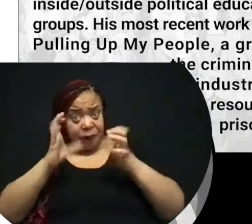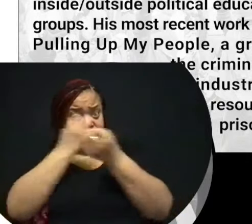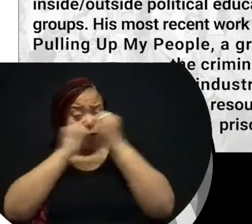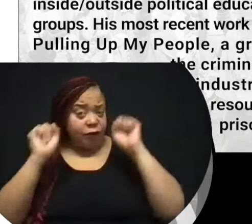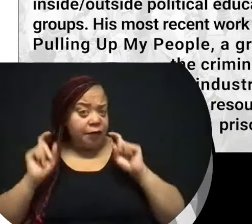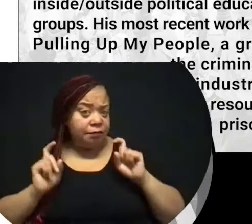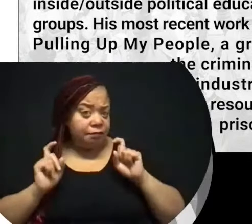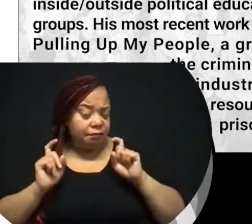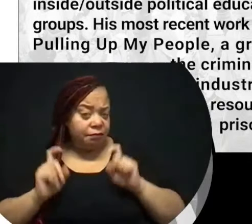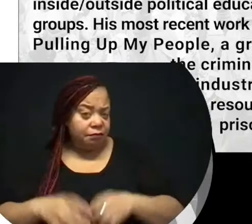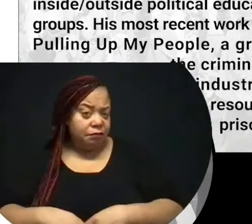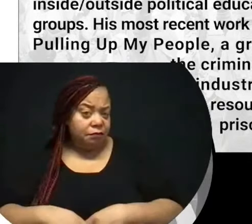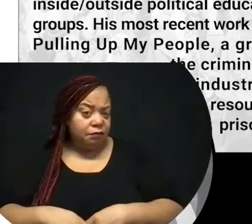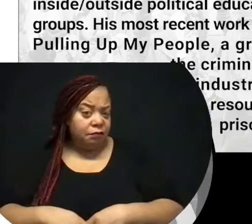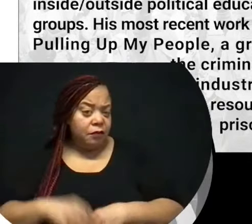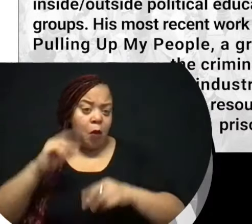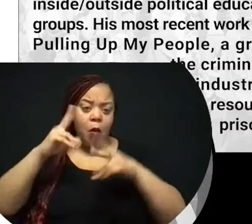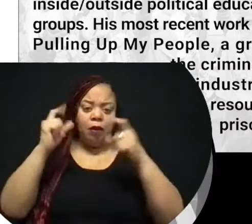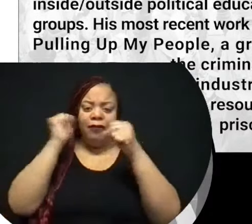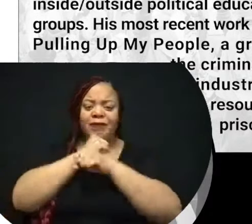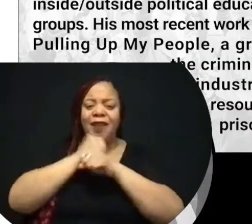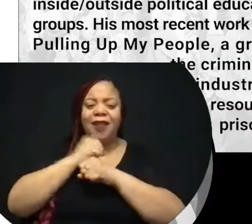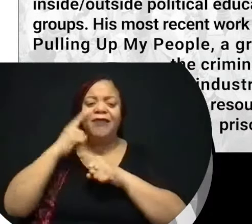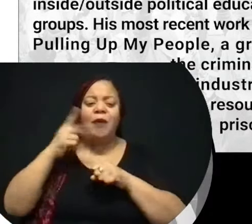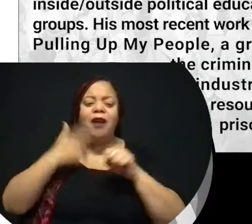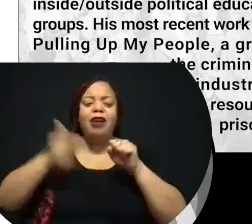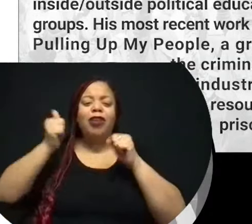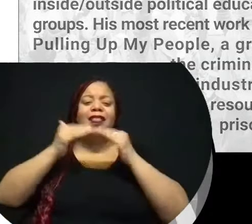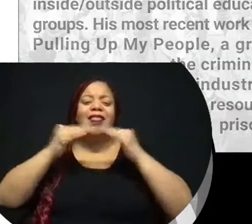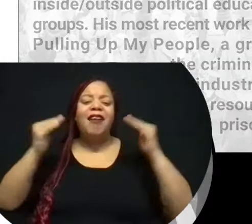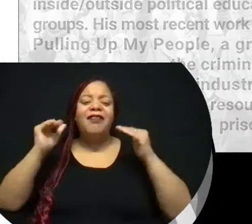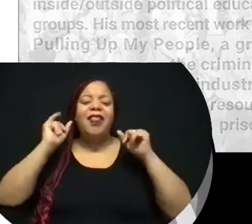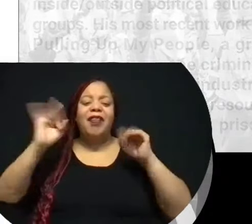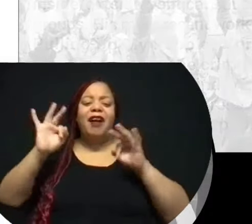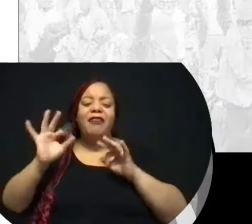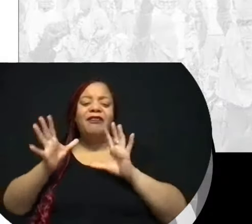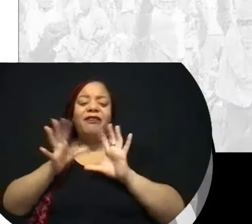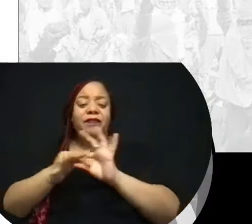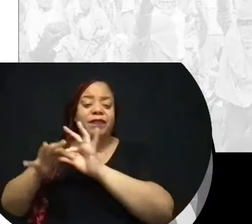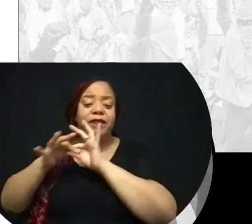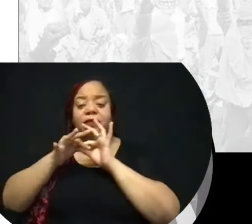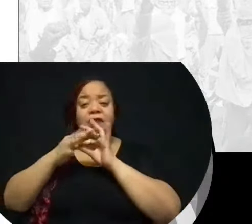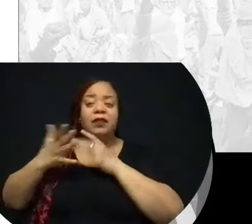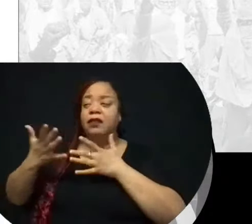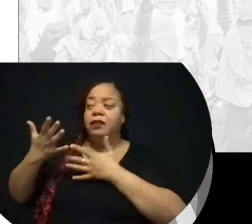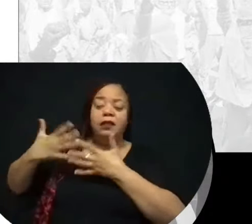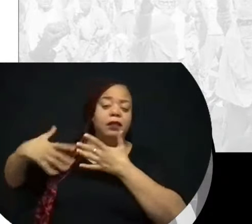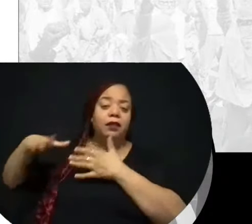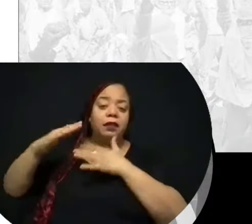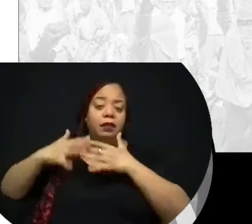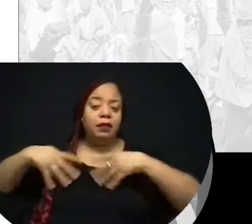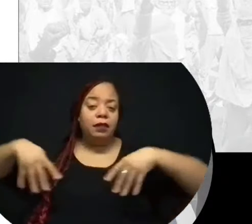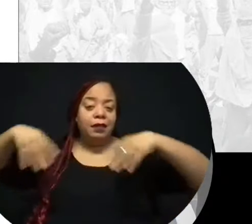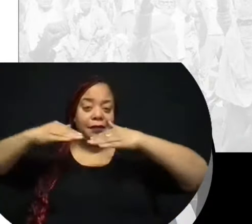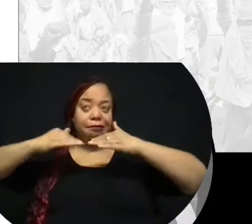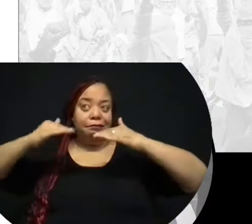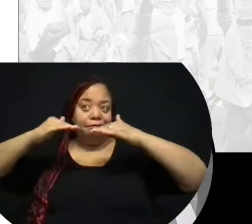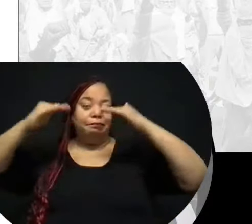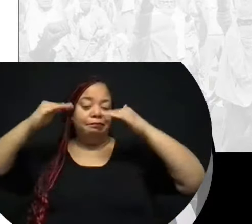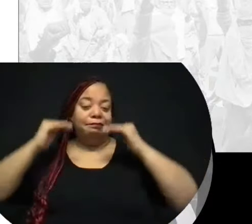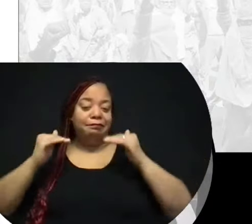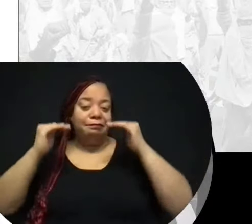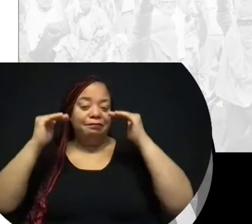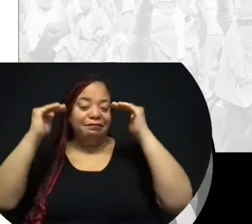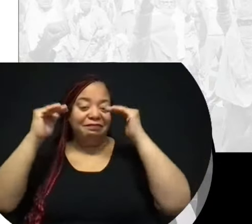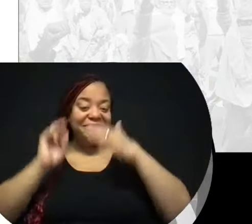also recognize the ways that we may be complicit in the oppression of others. How does our privilege